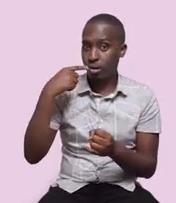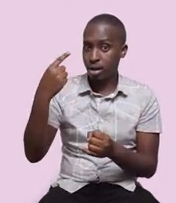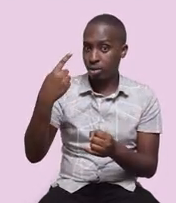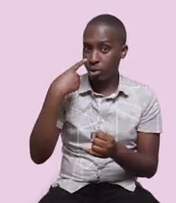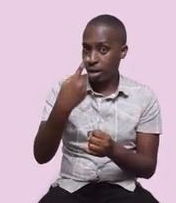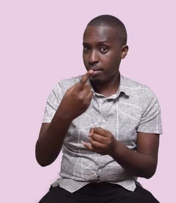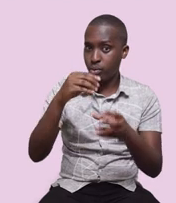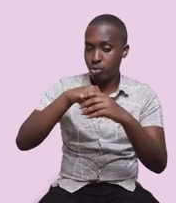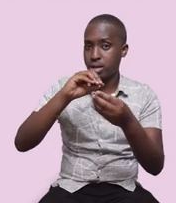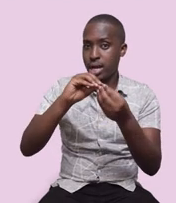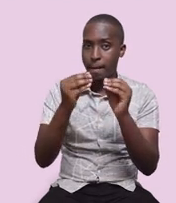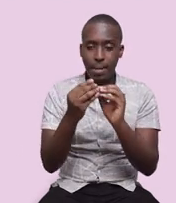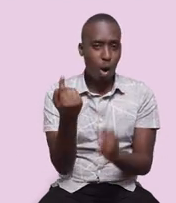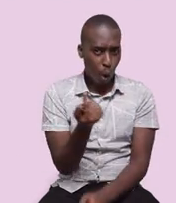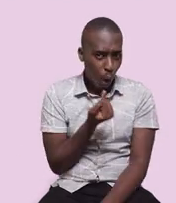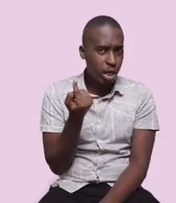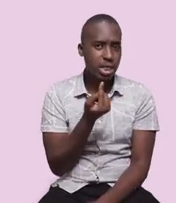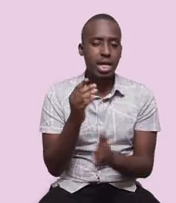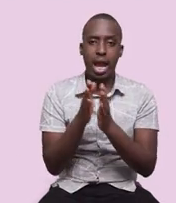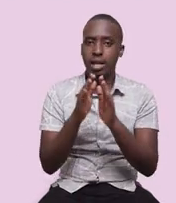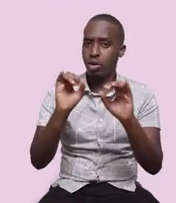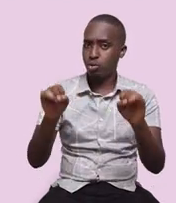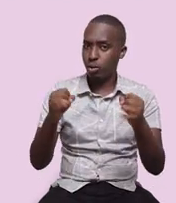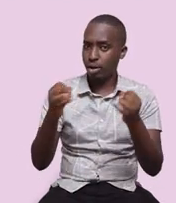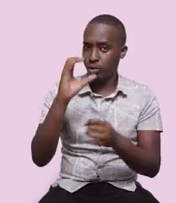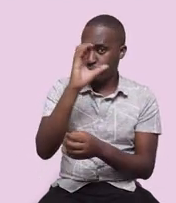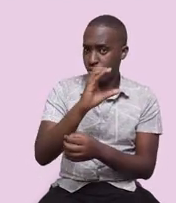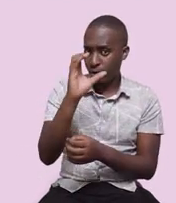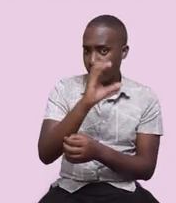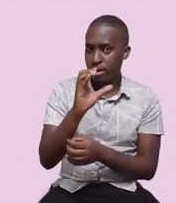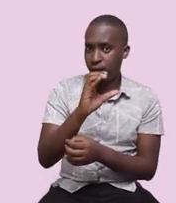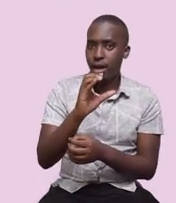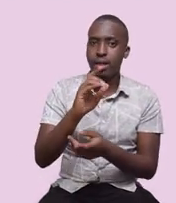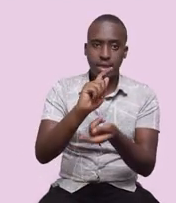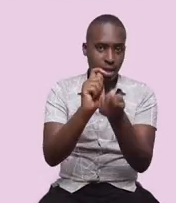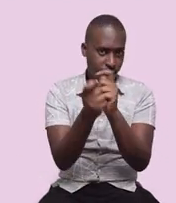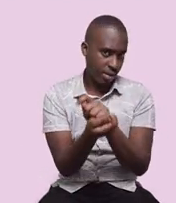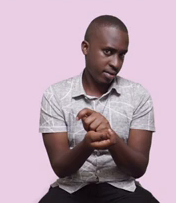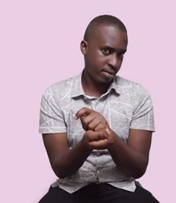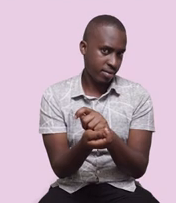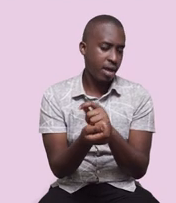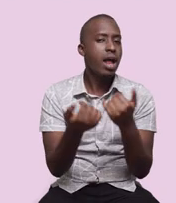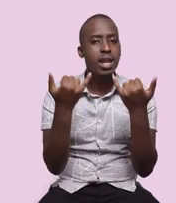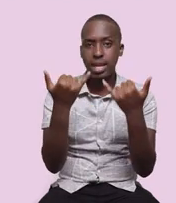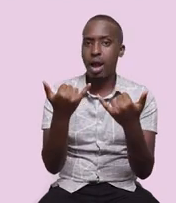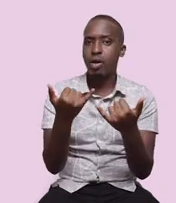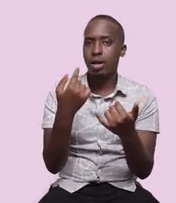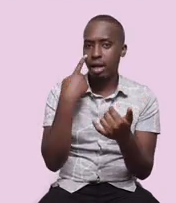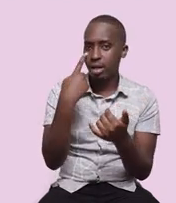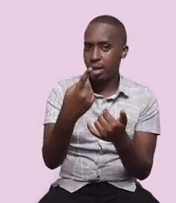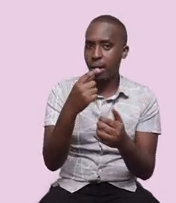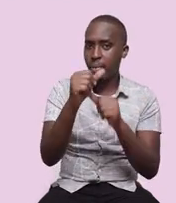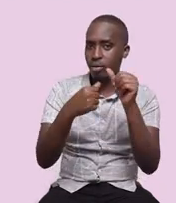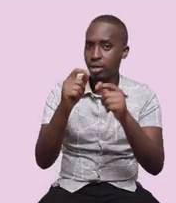number only and try to find out the inverse. Now, let's look at